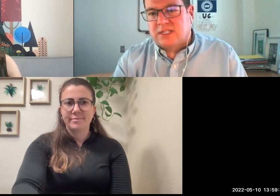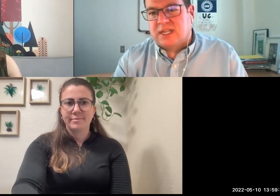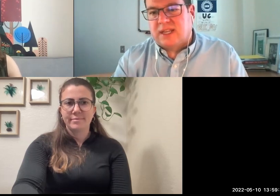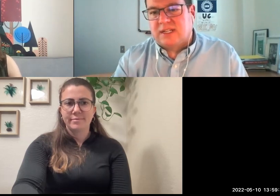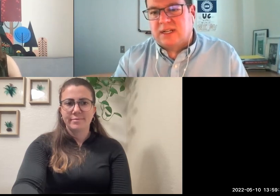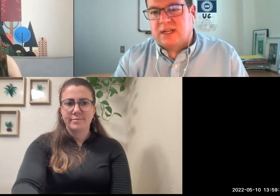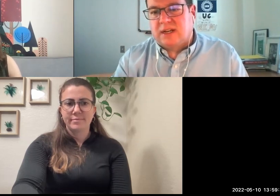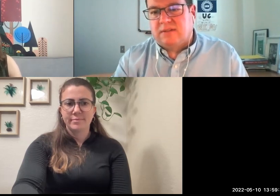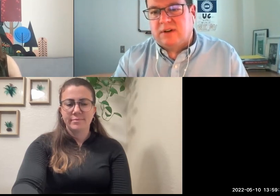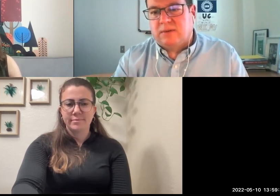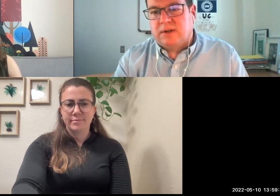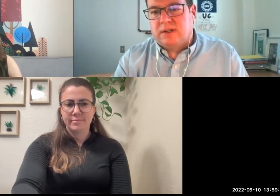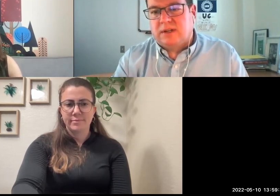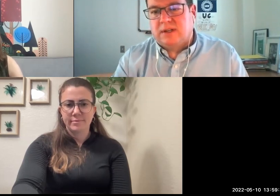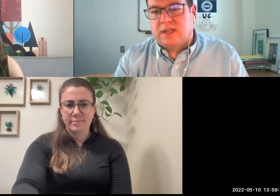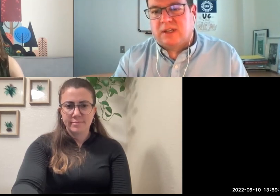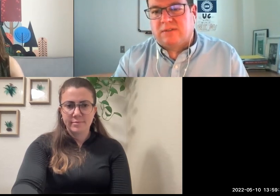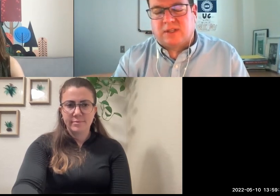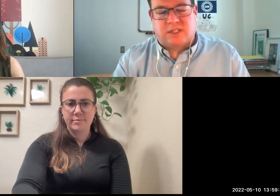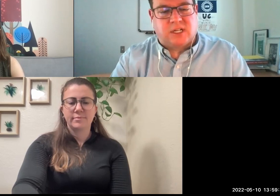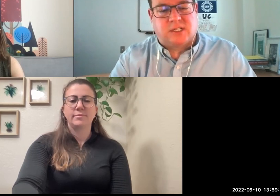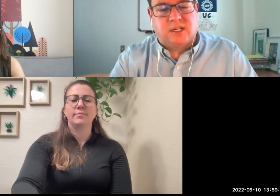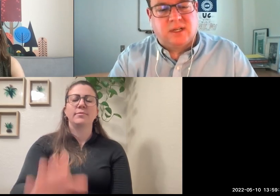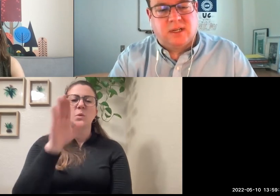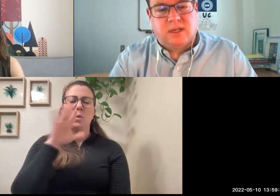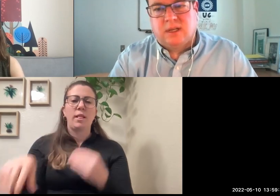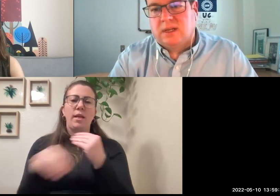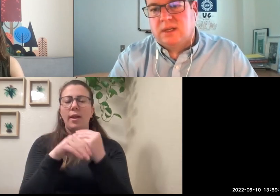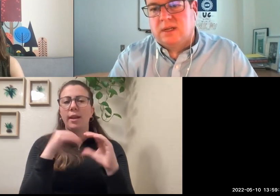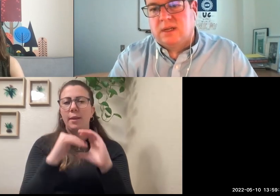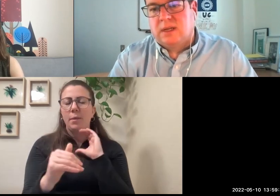So I should send that to everyone. Thank you for the suggestion.